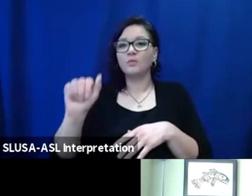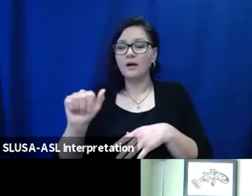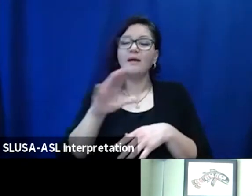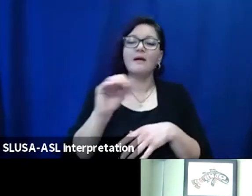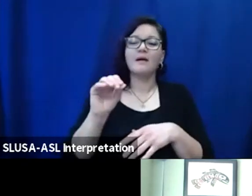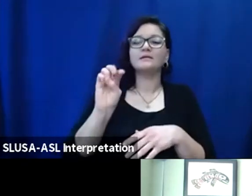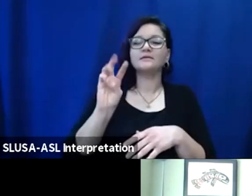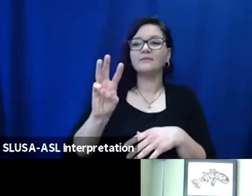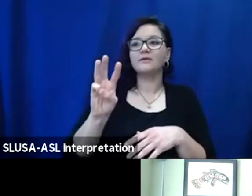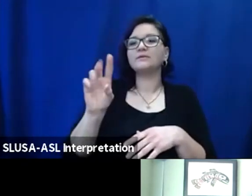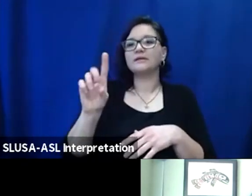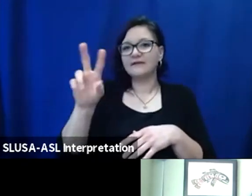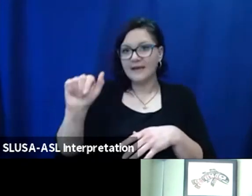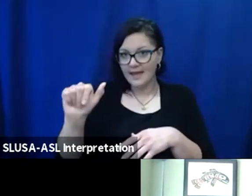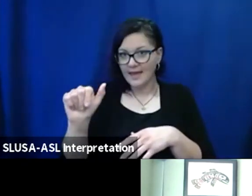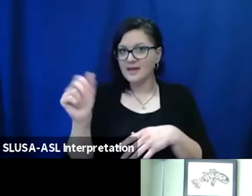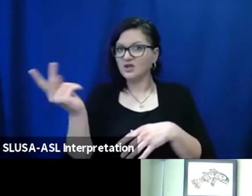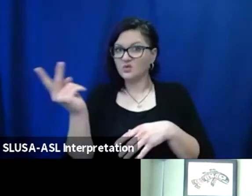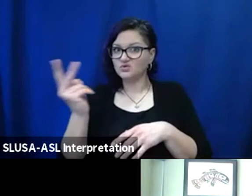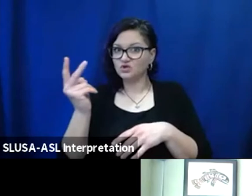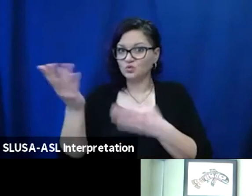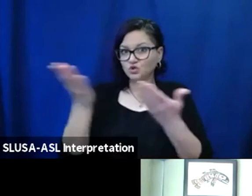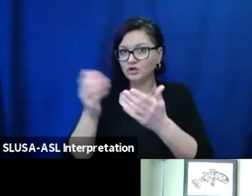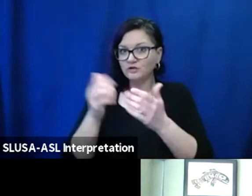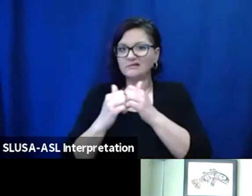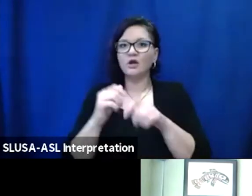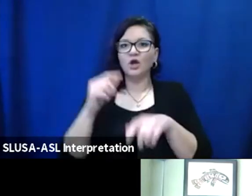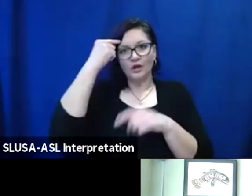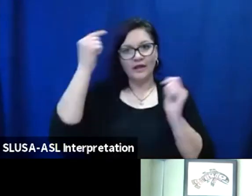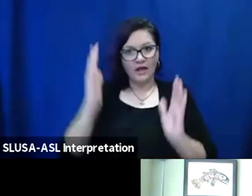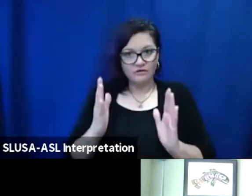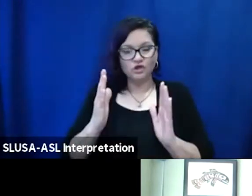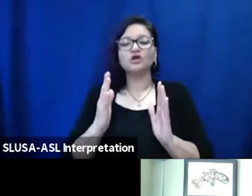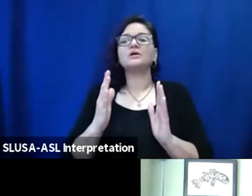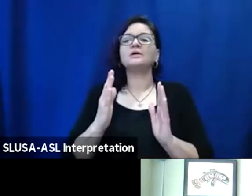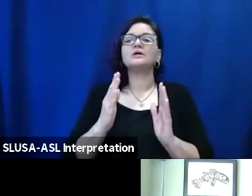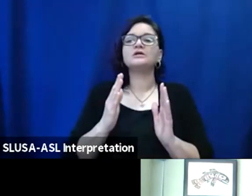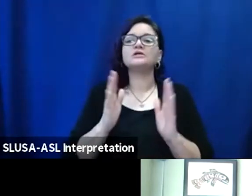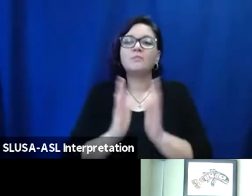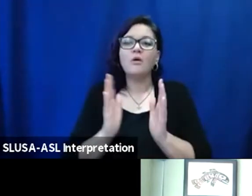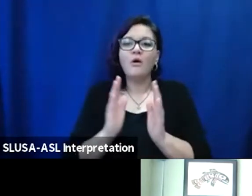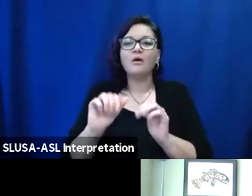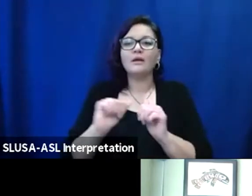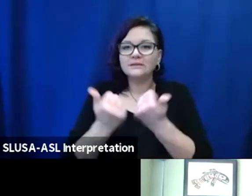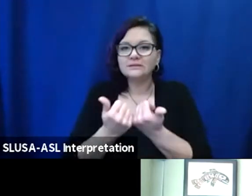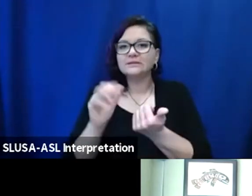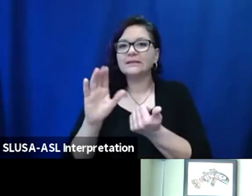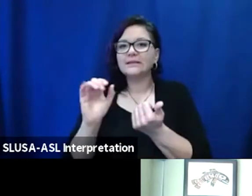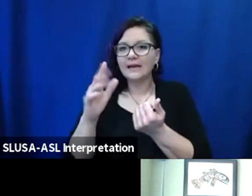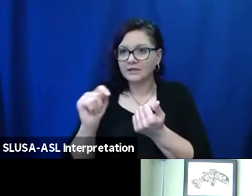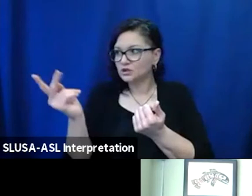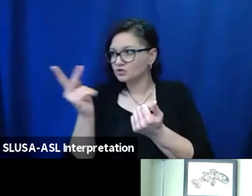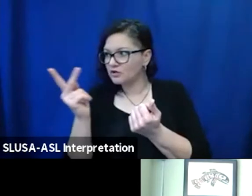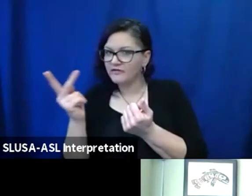WDVA served together on the governor's executive and small agency cabinet, they got together, they put their